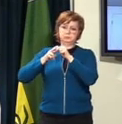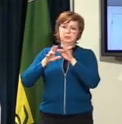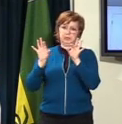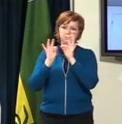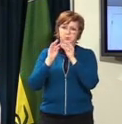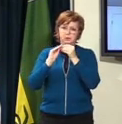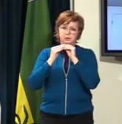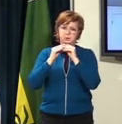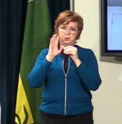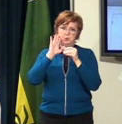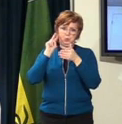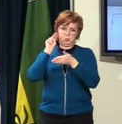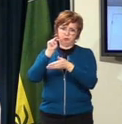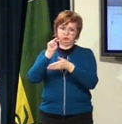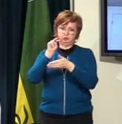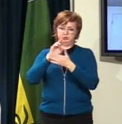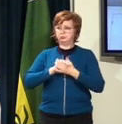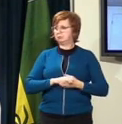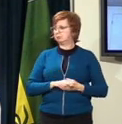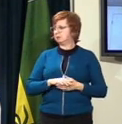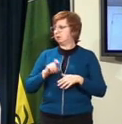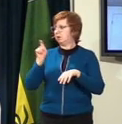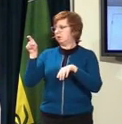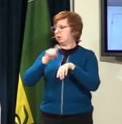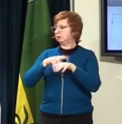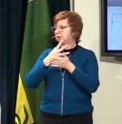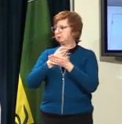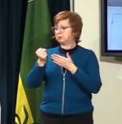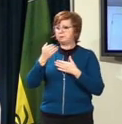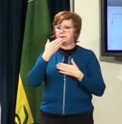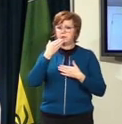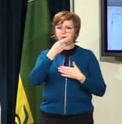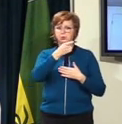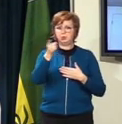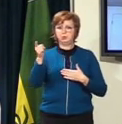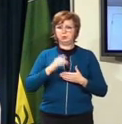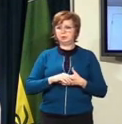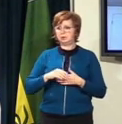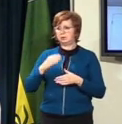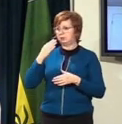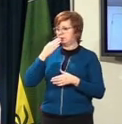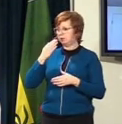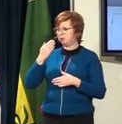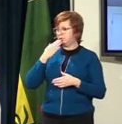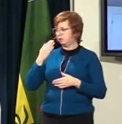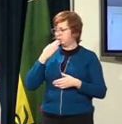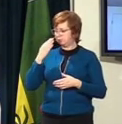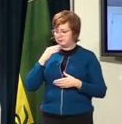considering. That's all the time we've got this afternoon. Thank you. Thank you.